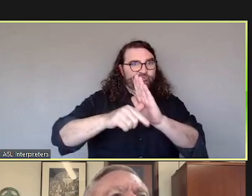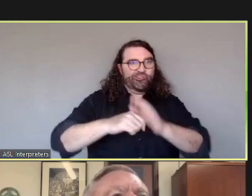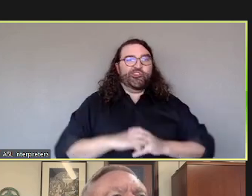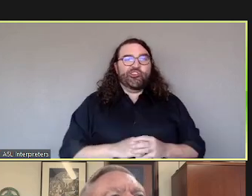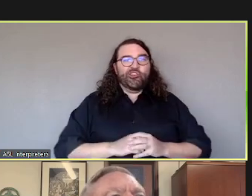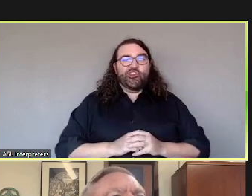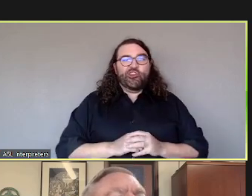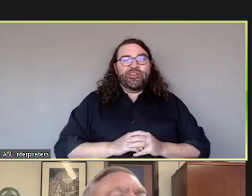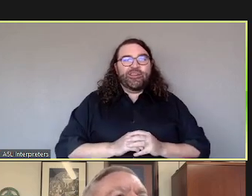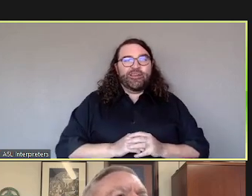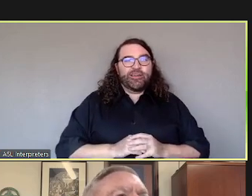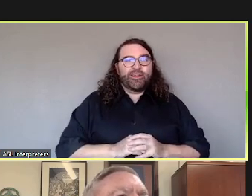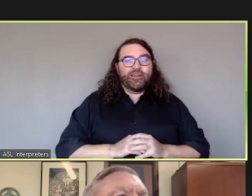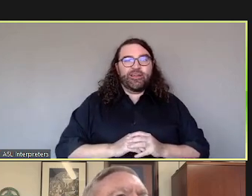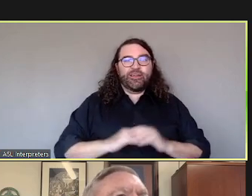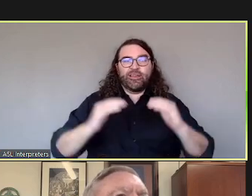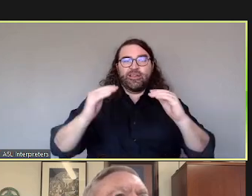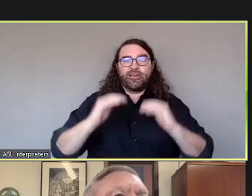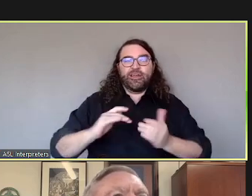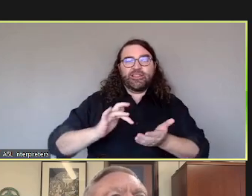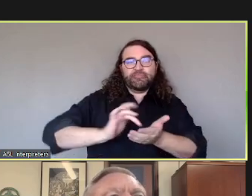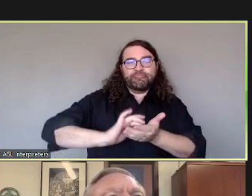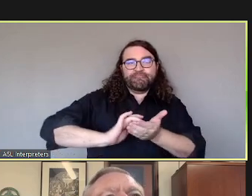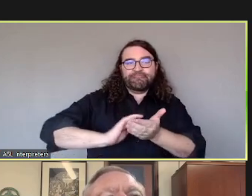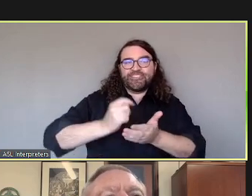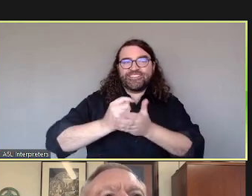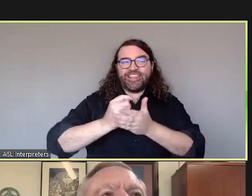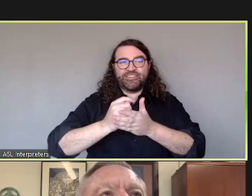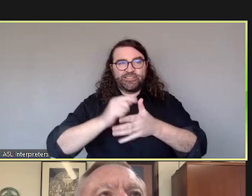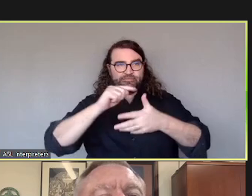treatment site. Brianna, if you can point to that, the